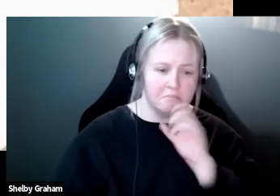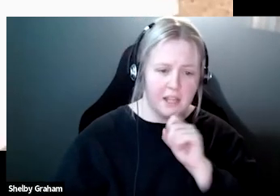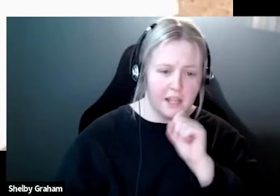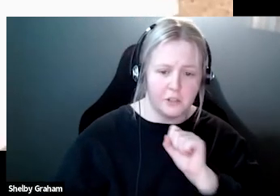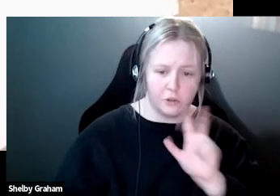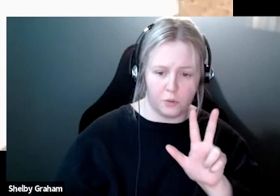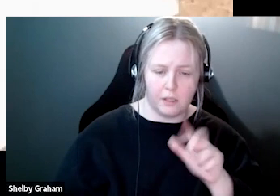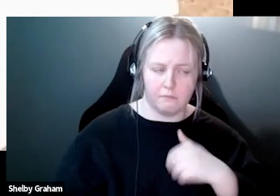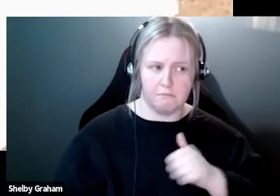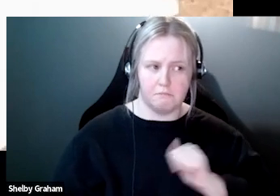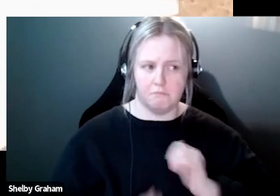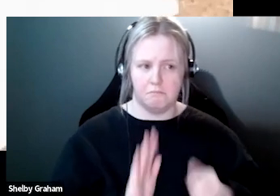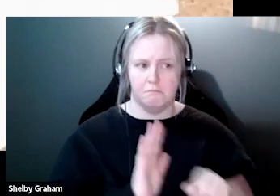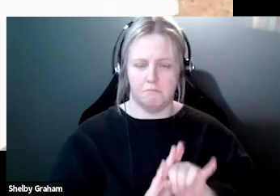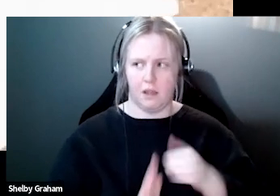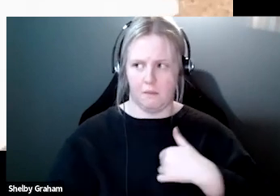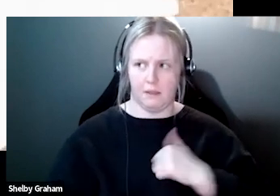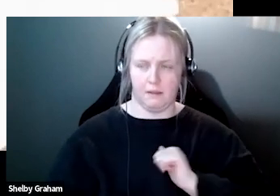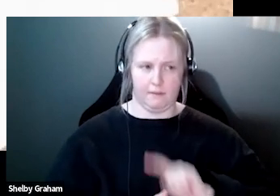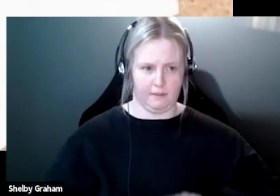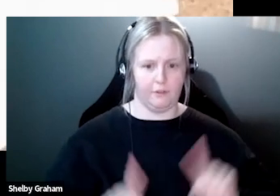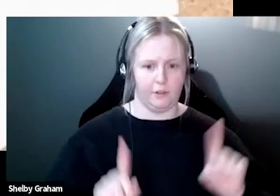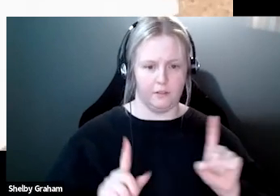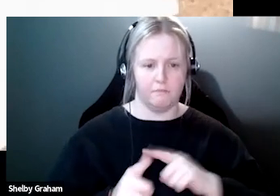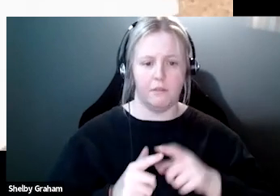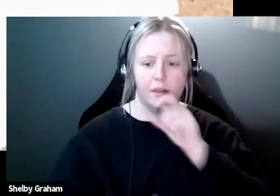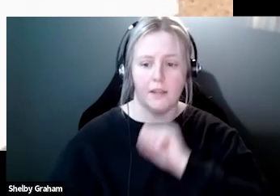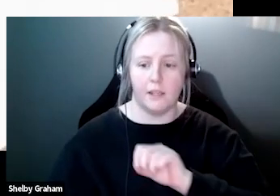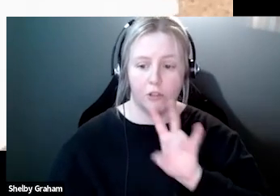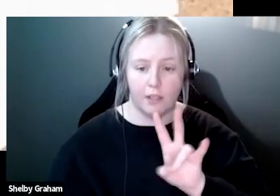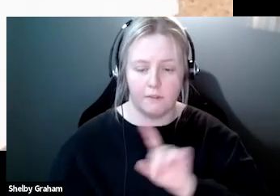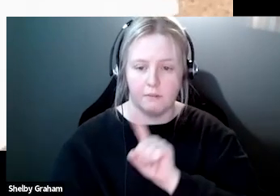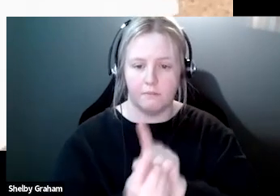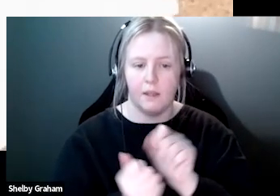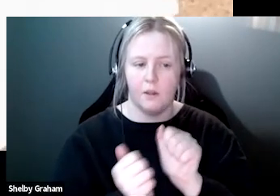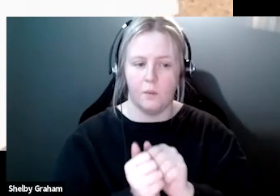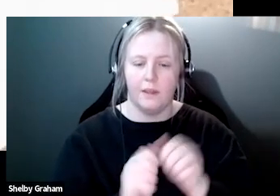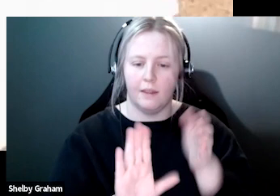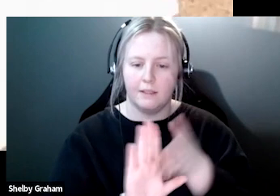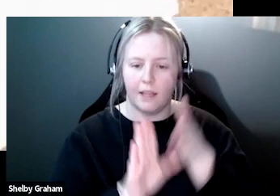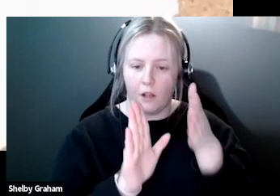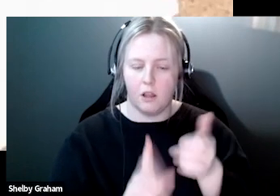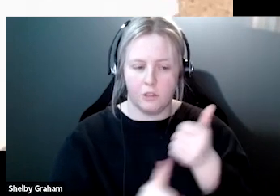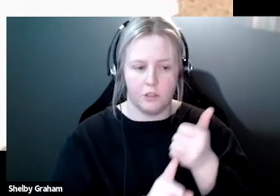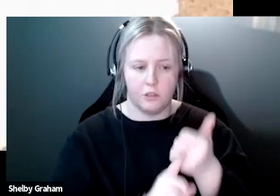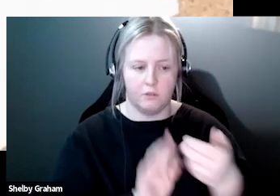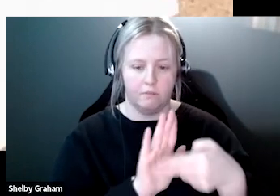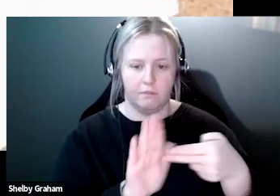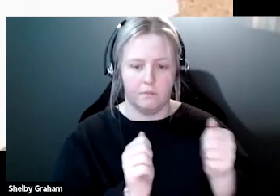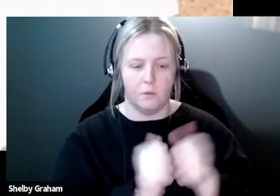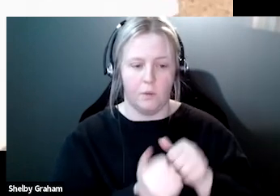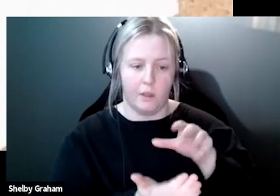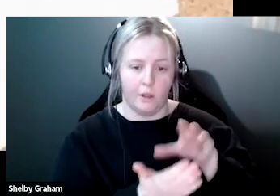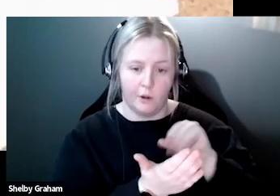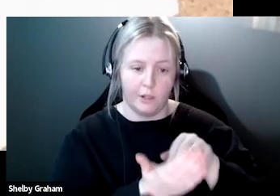was different. At 7, I saw a psychologist who diagnosed learning disabilities,